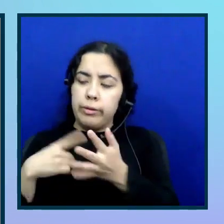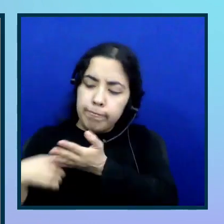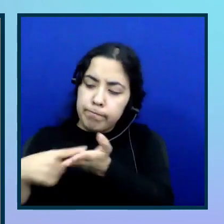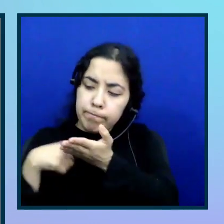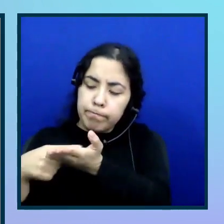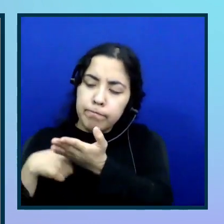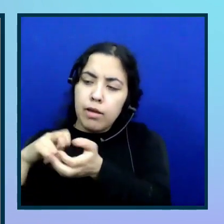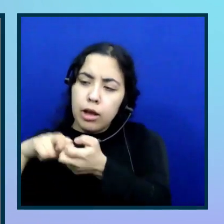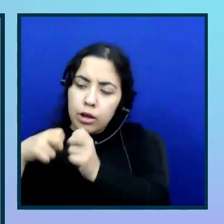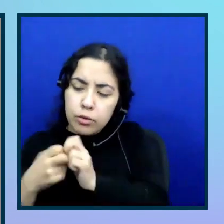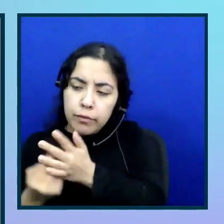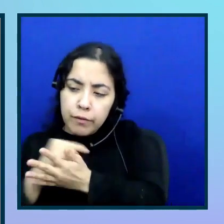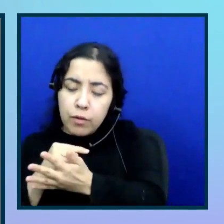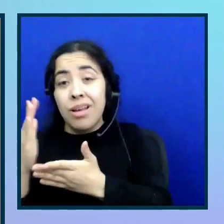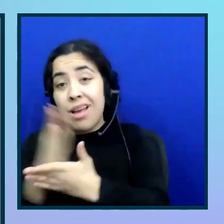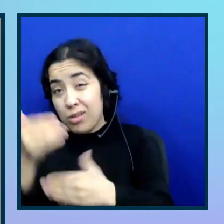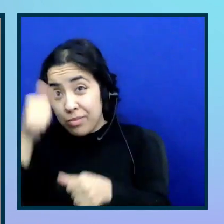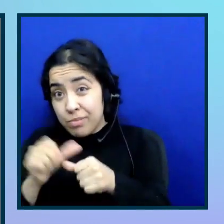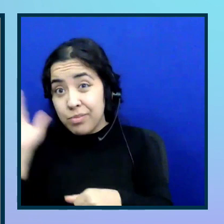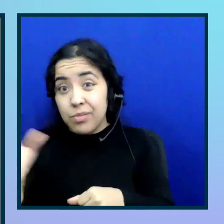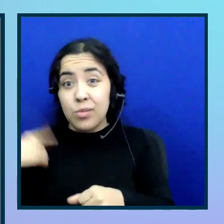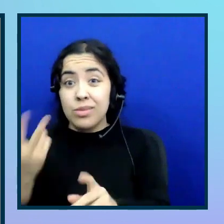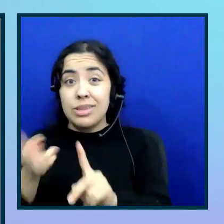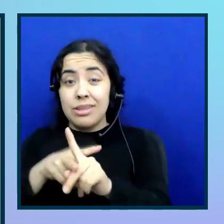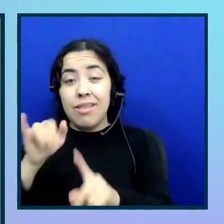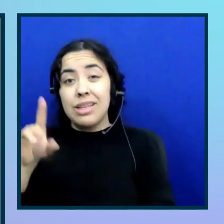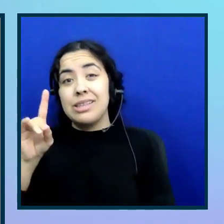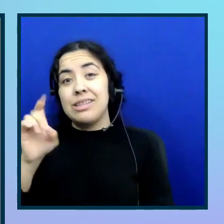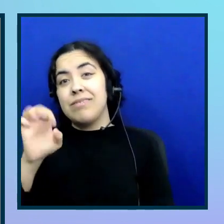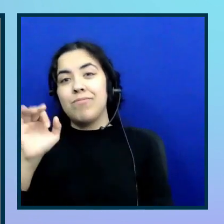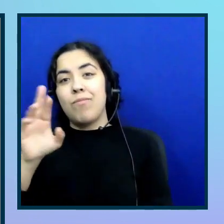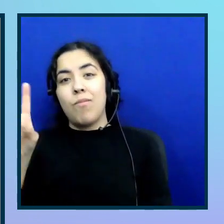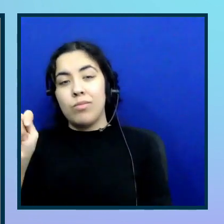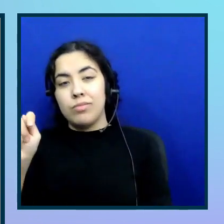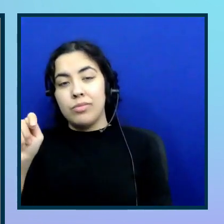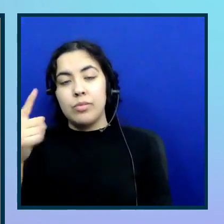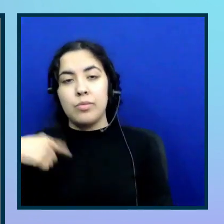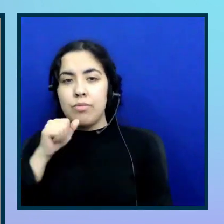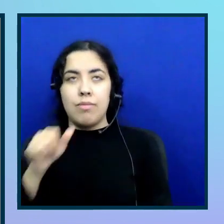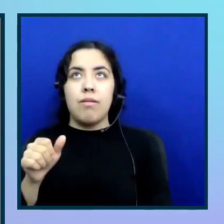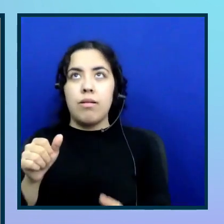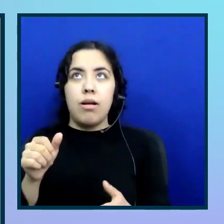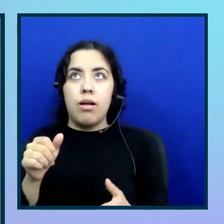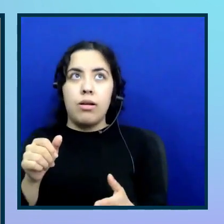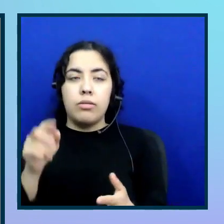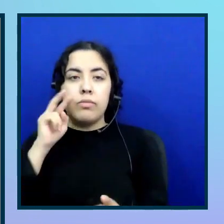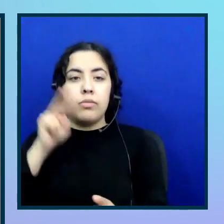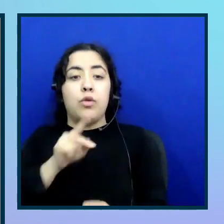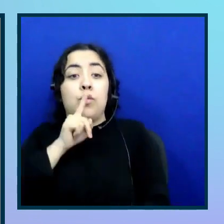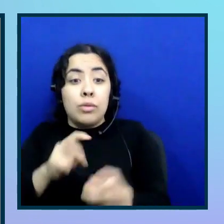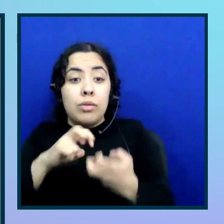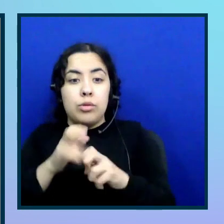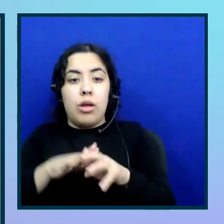we said on average, because remember, when we're assigning this default, we're not looking at the real issue on a